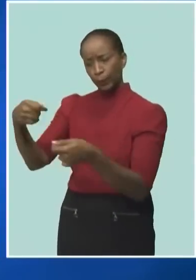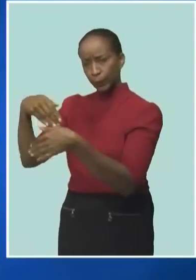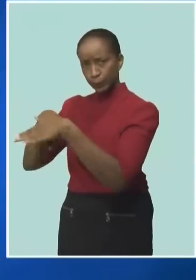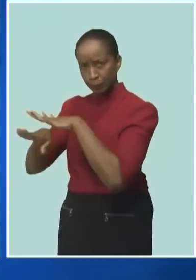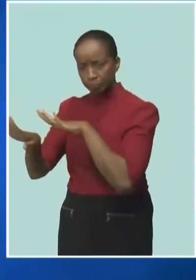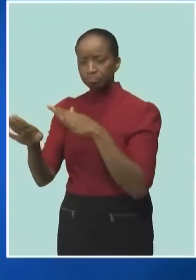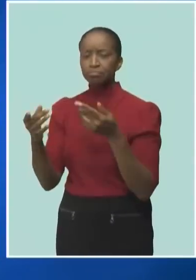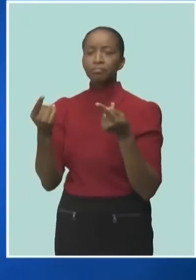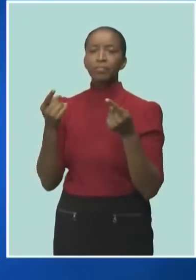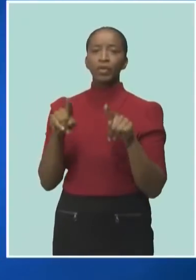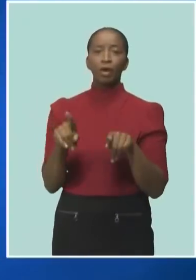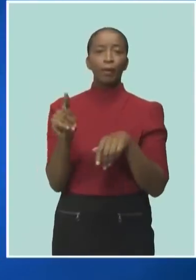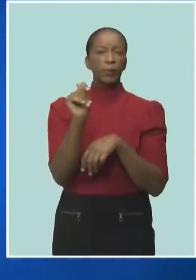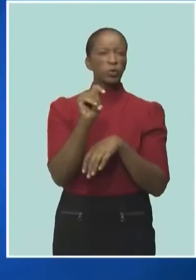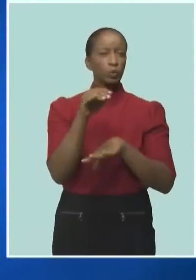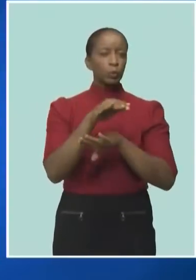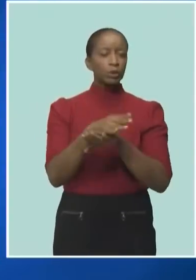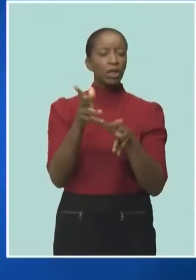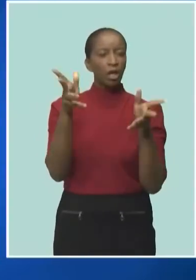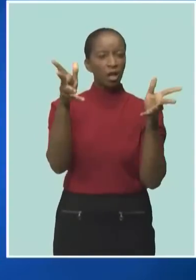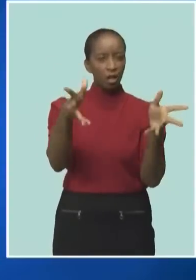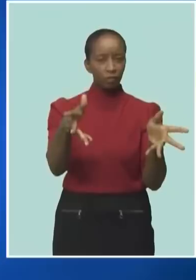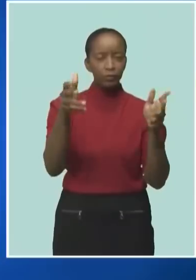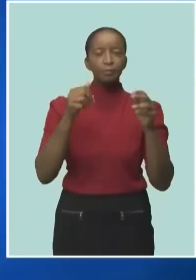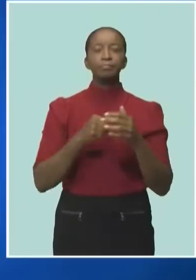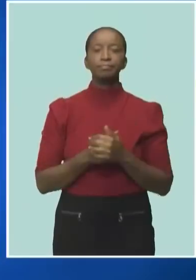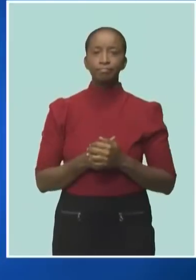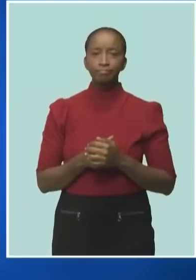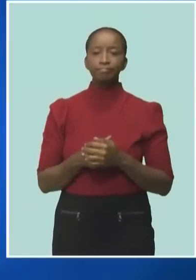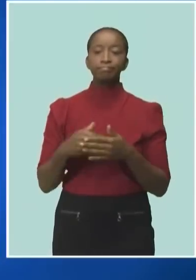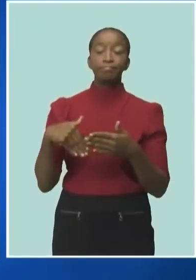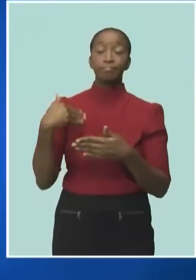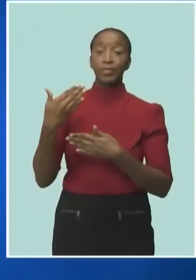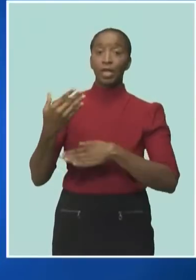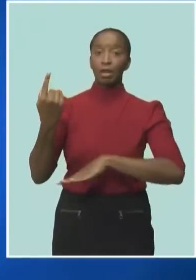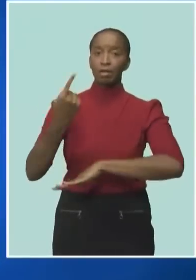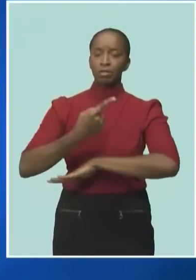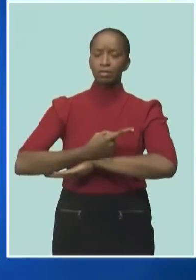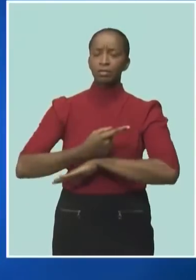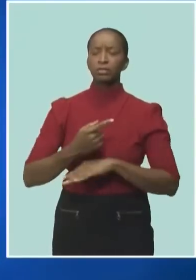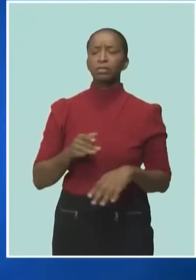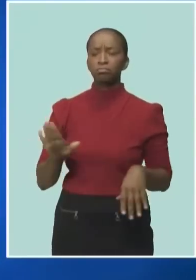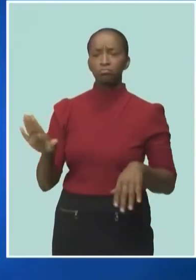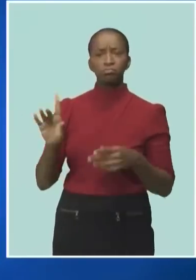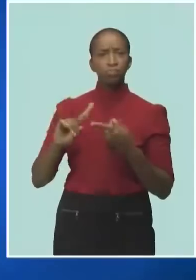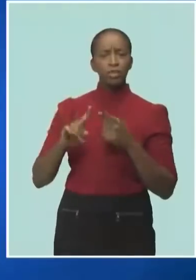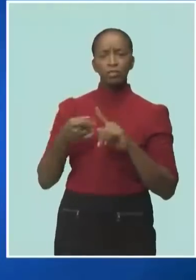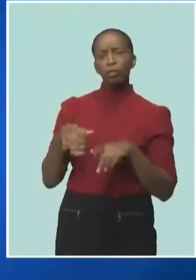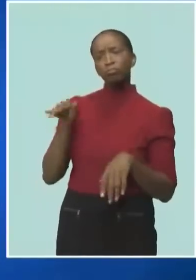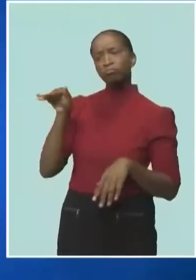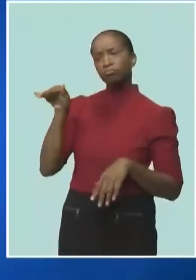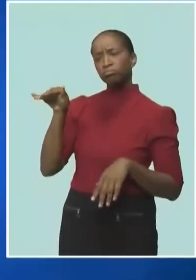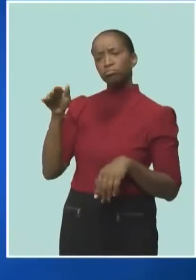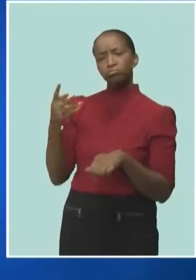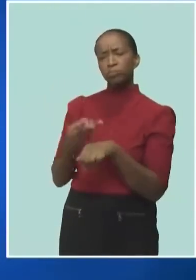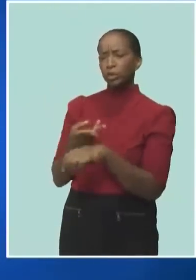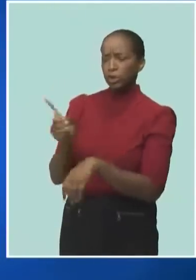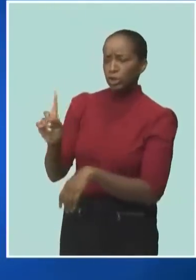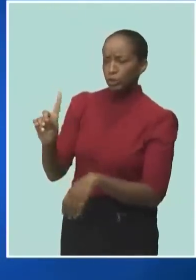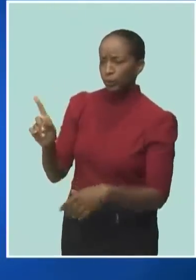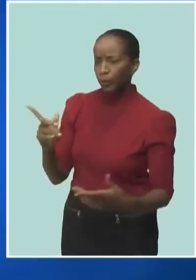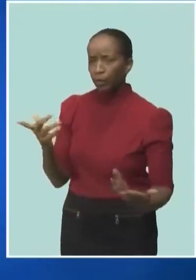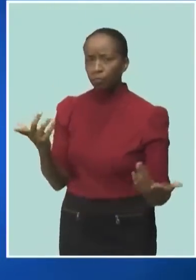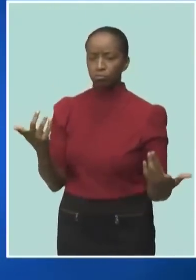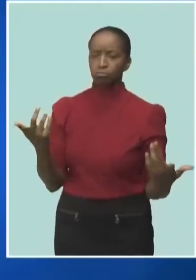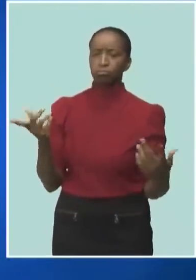them overnight on the pasture. It was the following morning that a friend raised the alarm, and when Mr. Sandyford